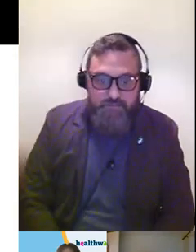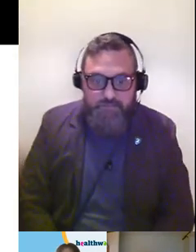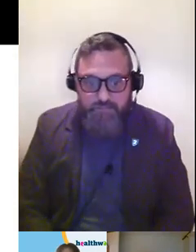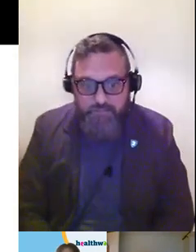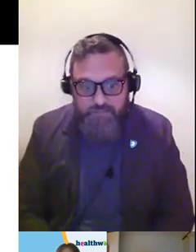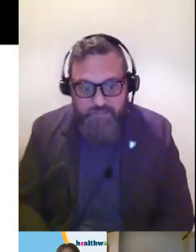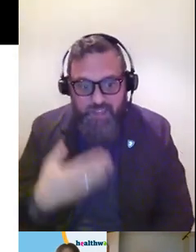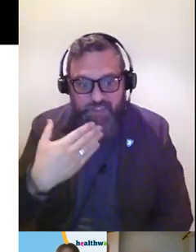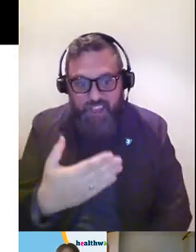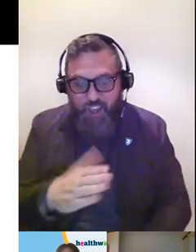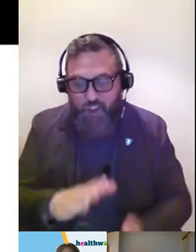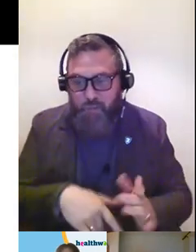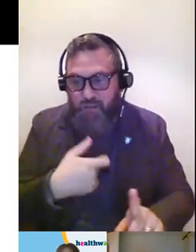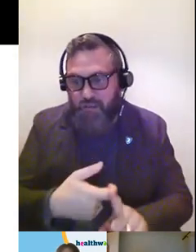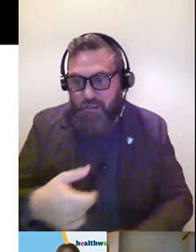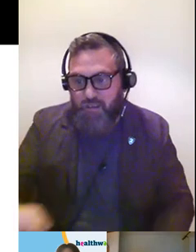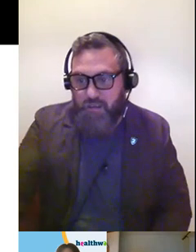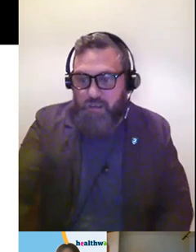Thank you, Mark.